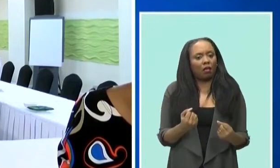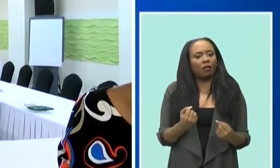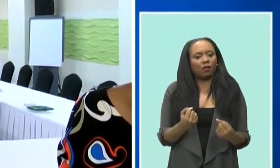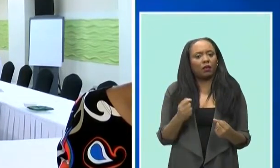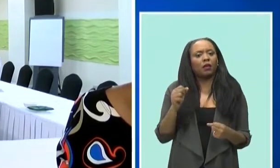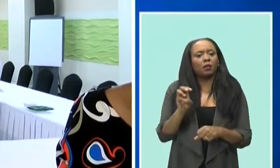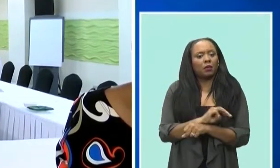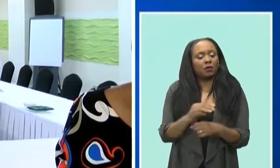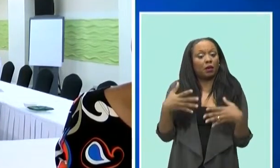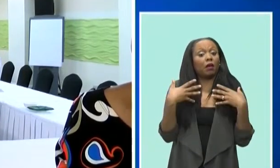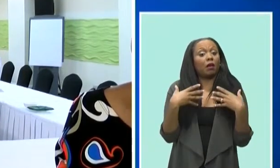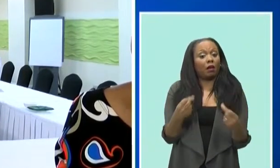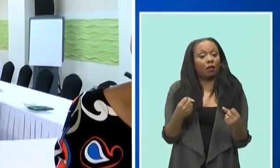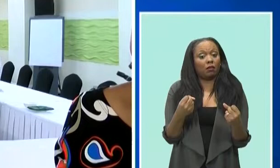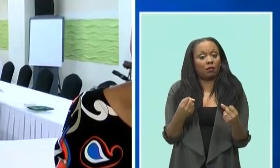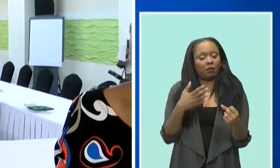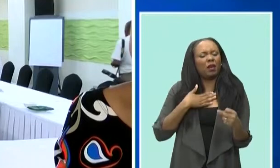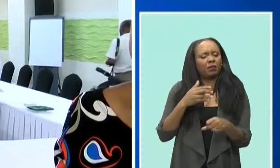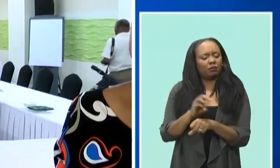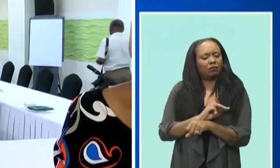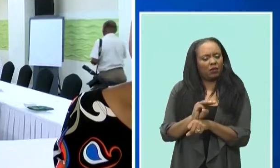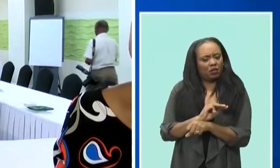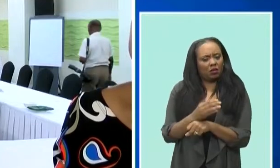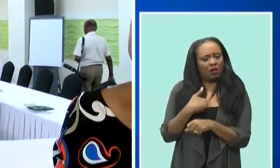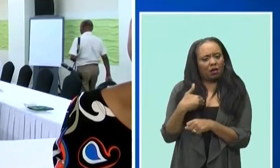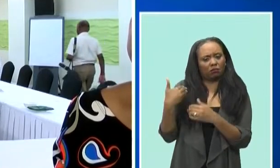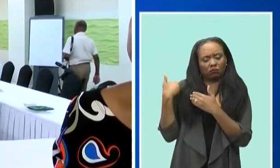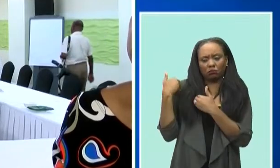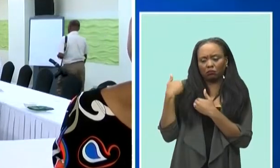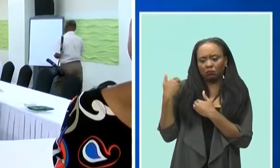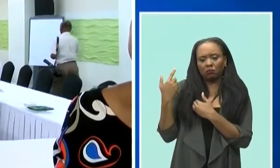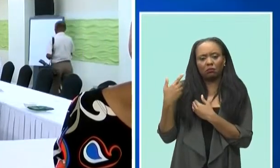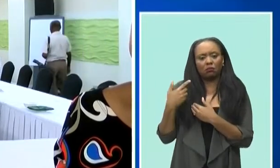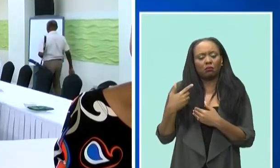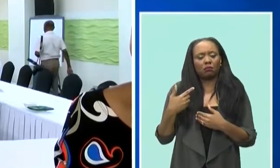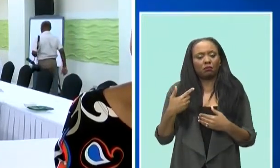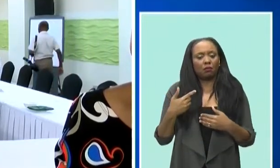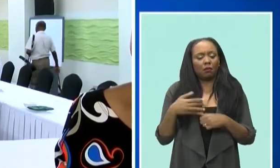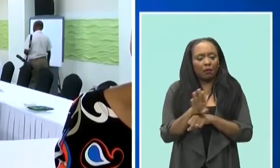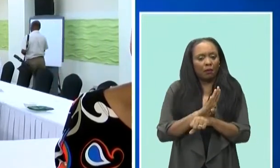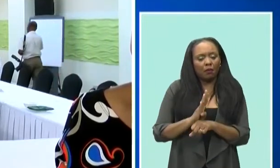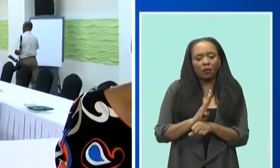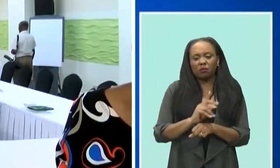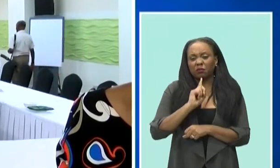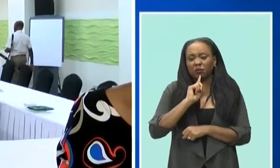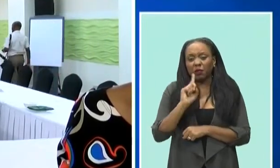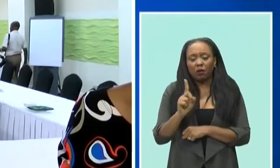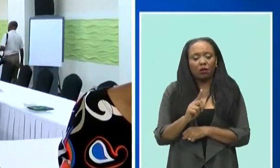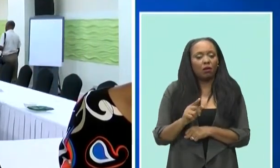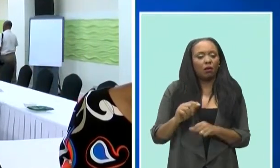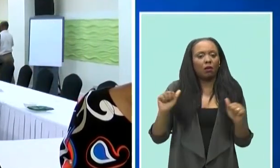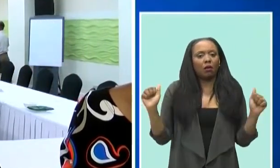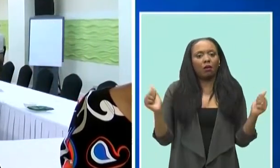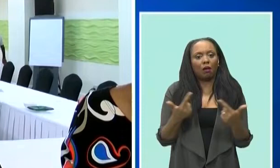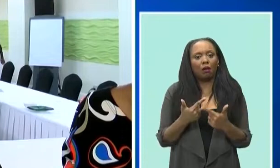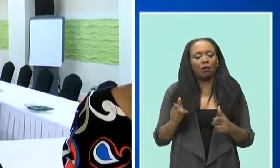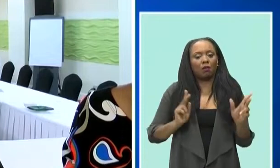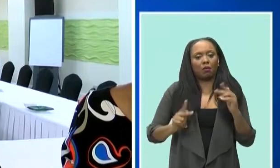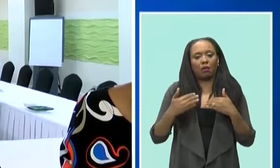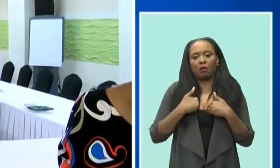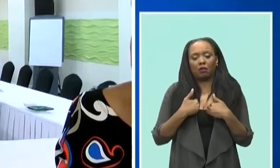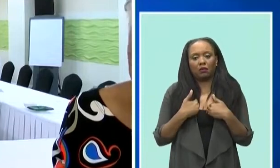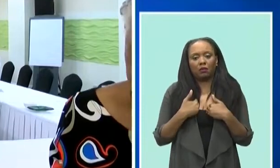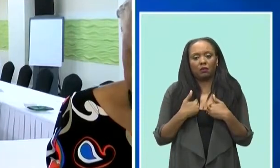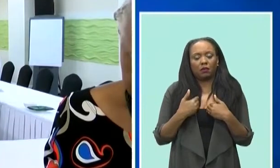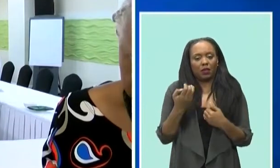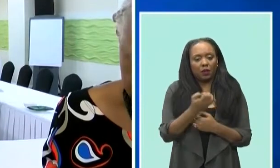of Health and Wellness has a responsibility to the country to make sure that the officers have all of the equipment that they